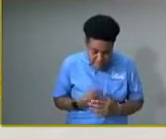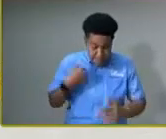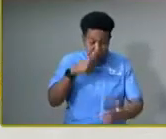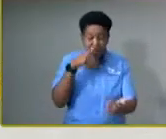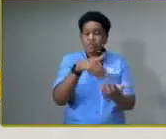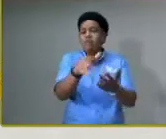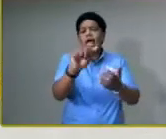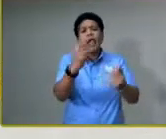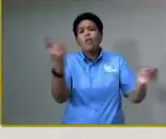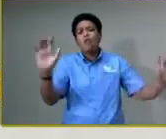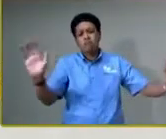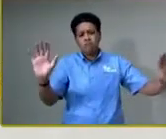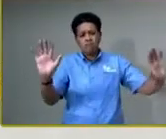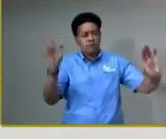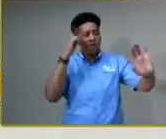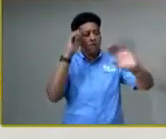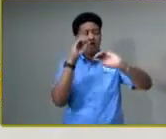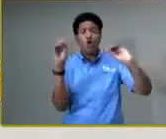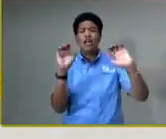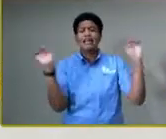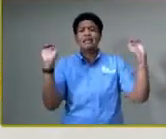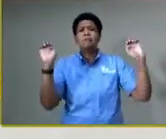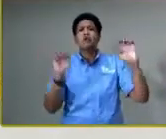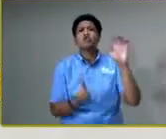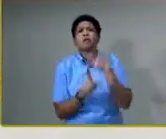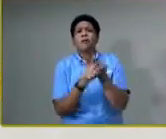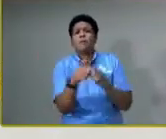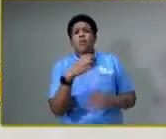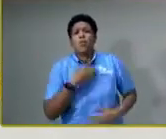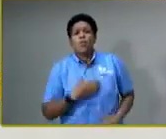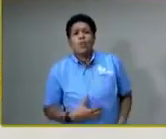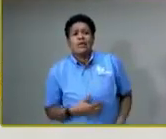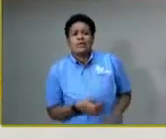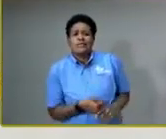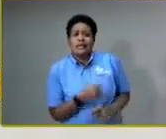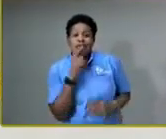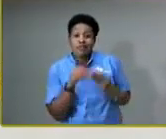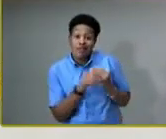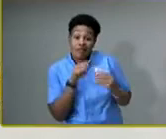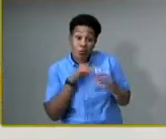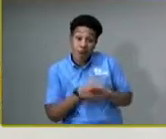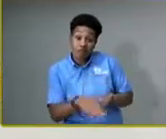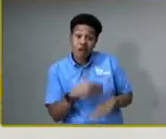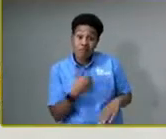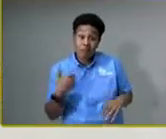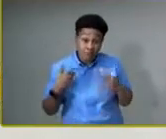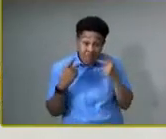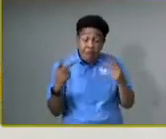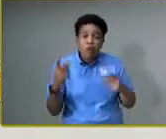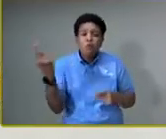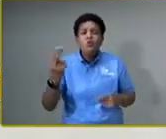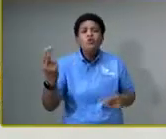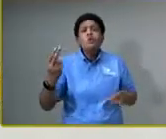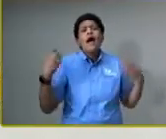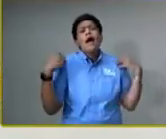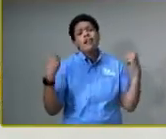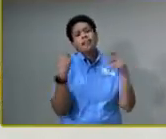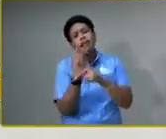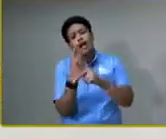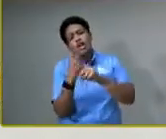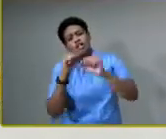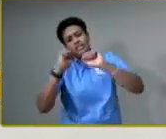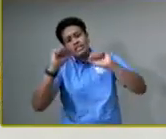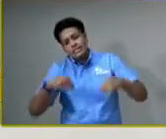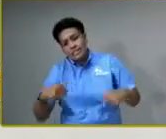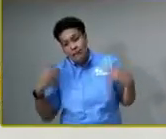anyone. For non-emergency cases, we would wish to advise members of the public to use the health care systems, the